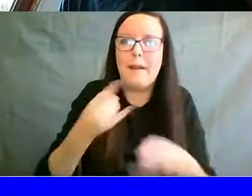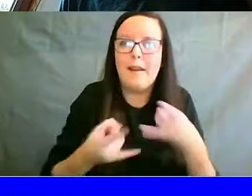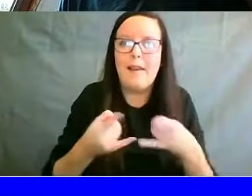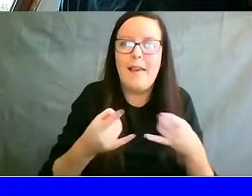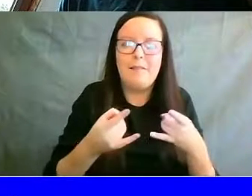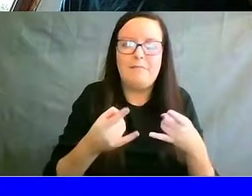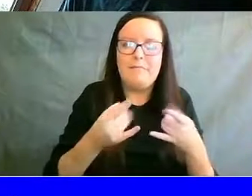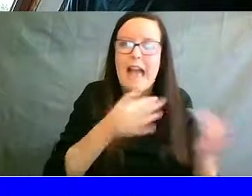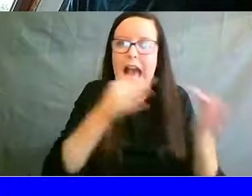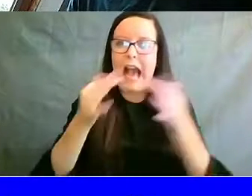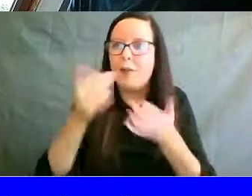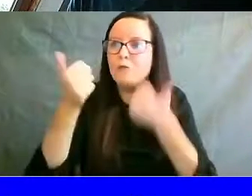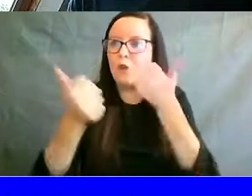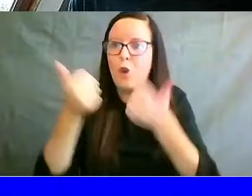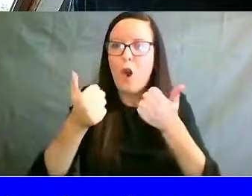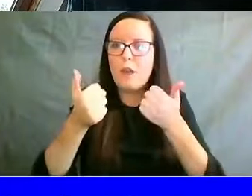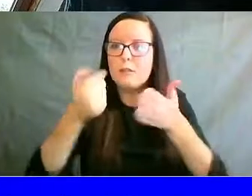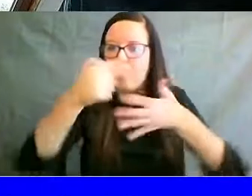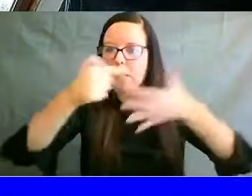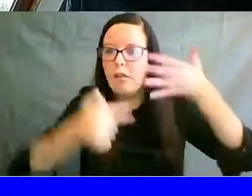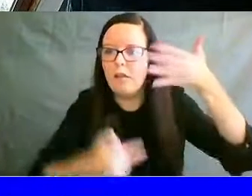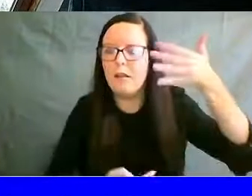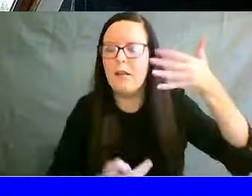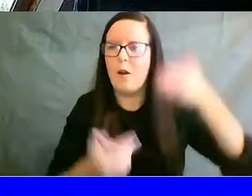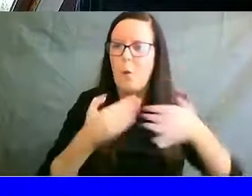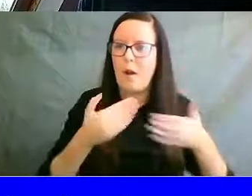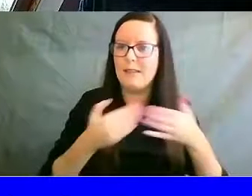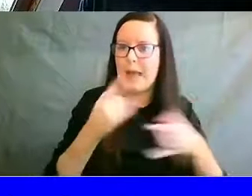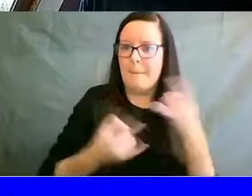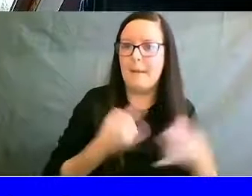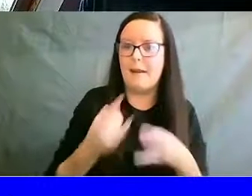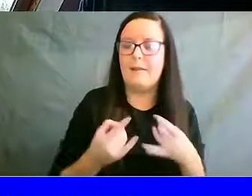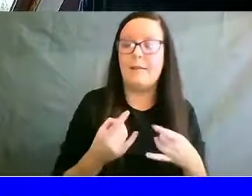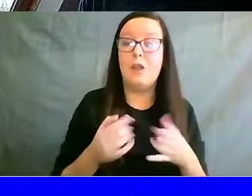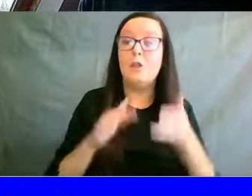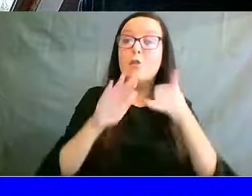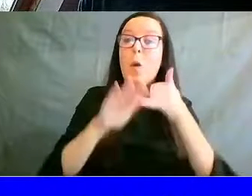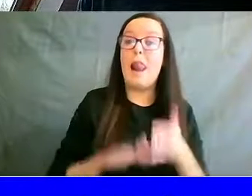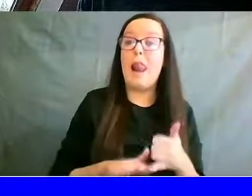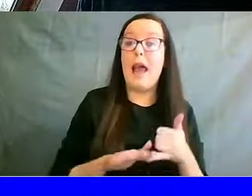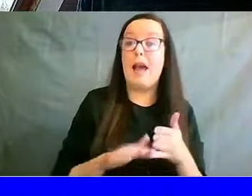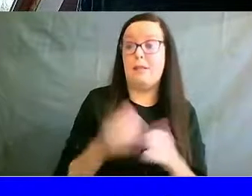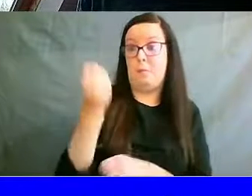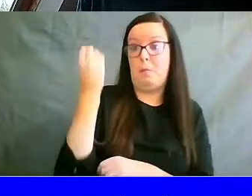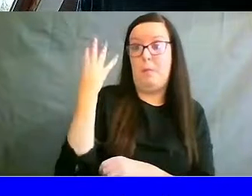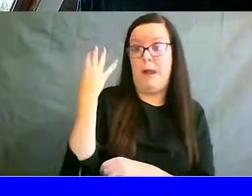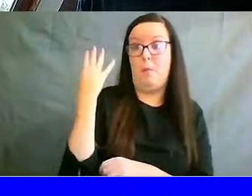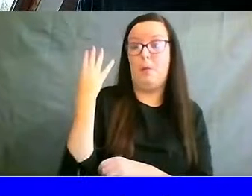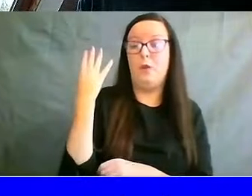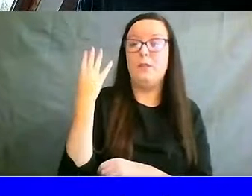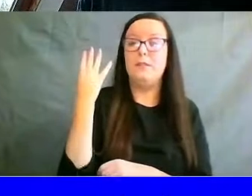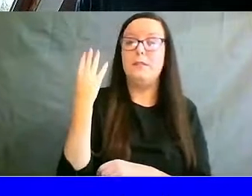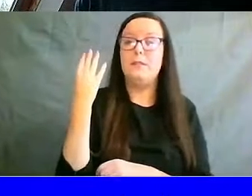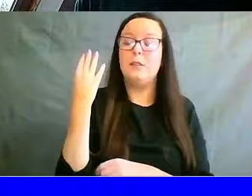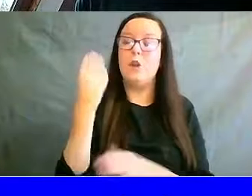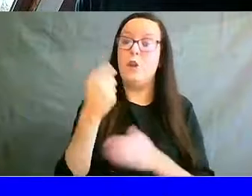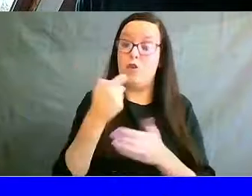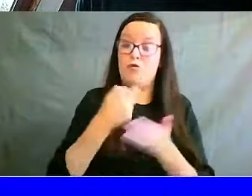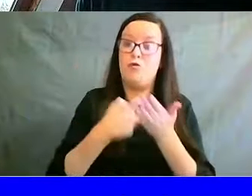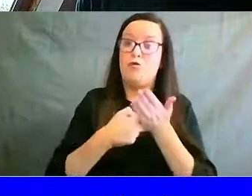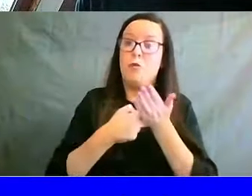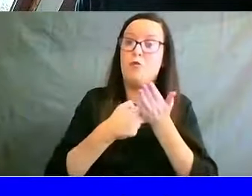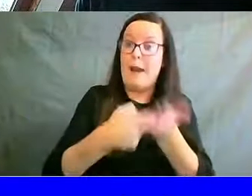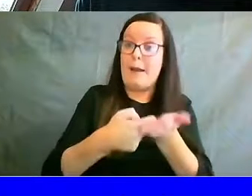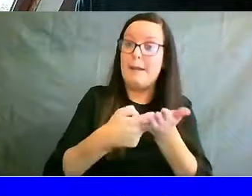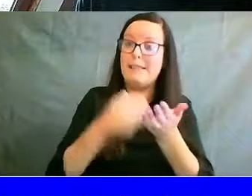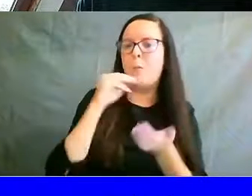disposals. So coming on to the last slide, key recommendations. We have made a recommendation that from